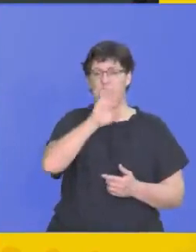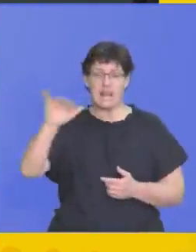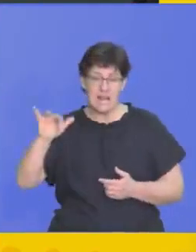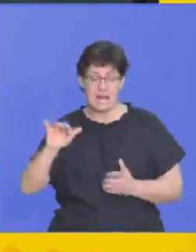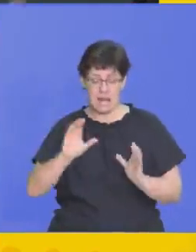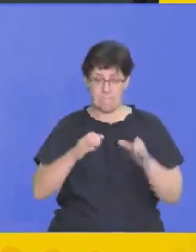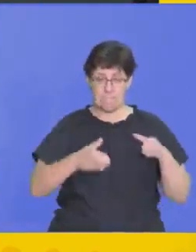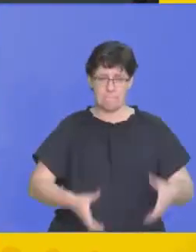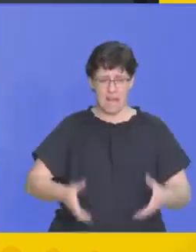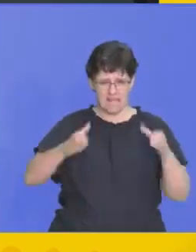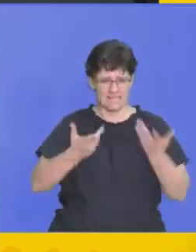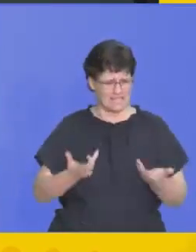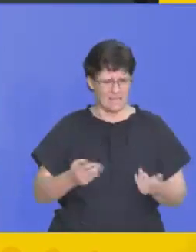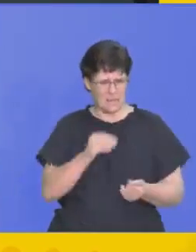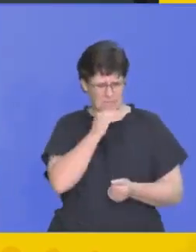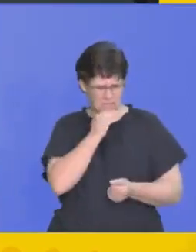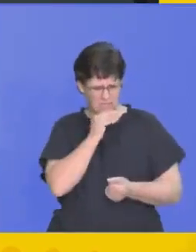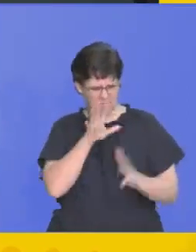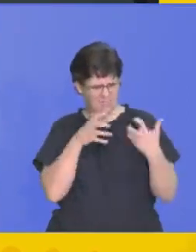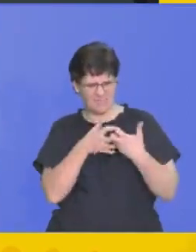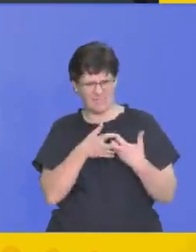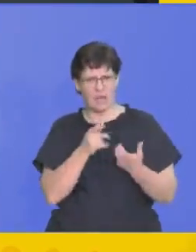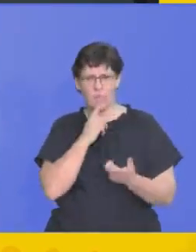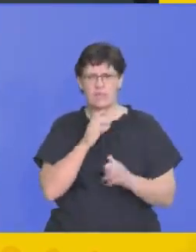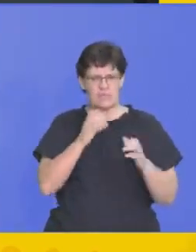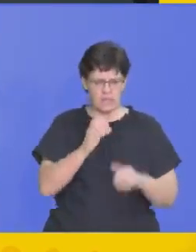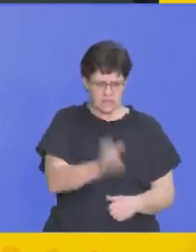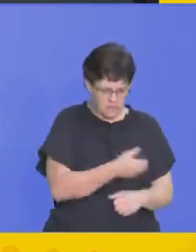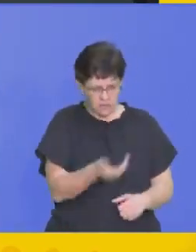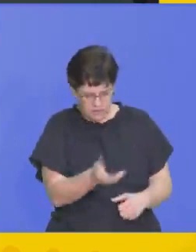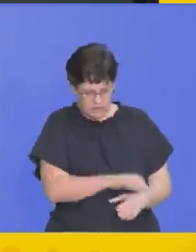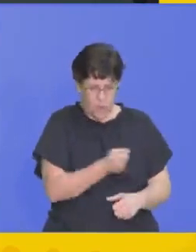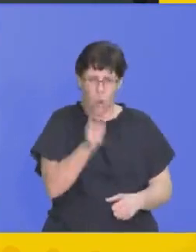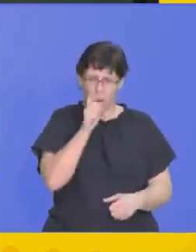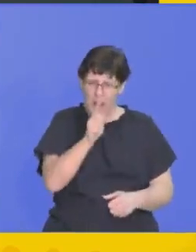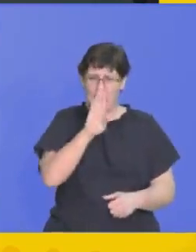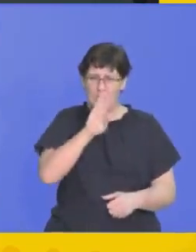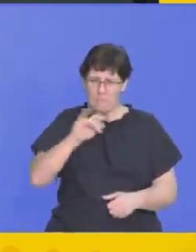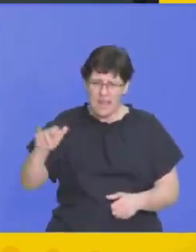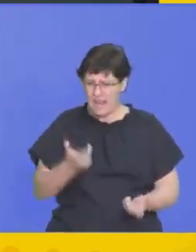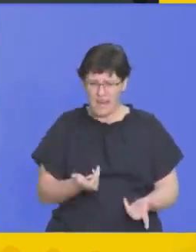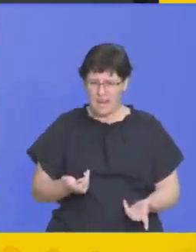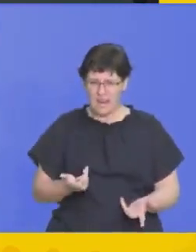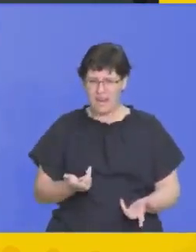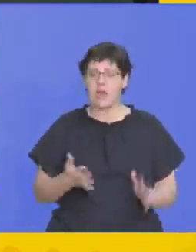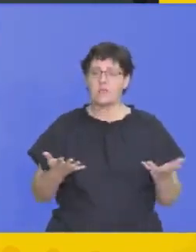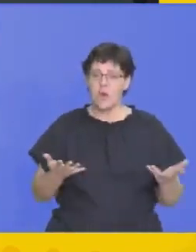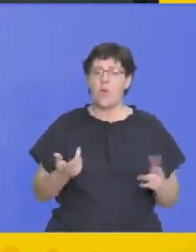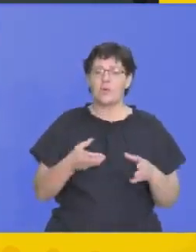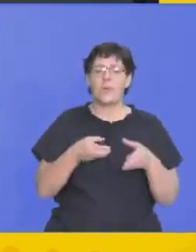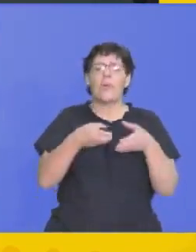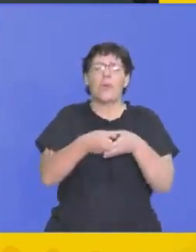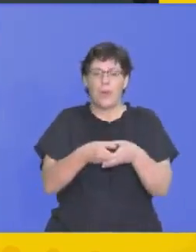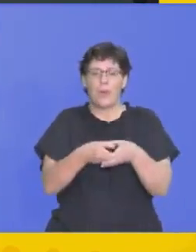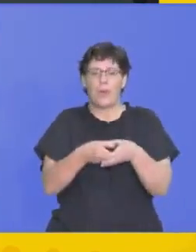like 1 billion buckets. And I said to them, does that make sense? Who's going to sit and do 1 billion buckets to fill a